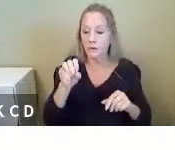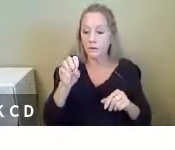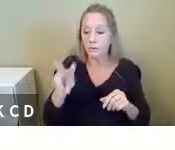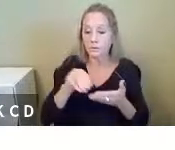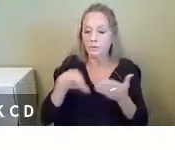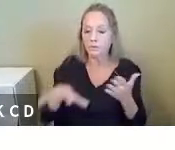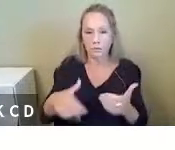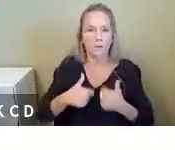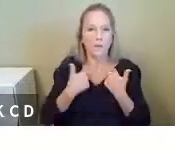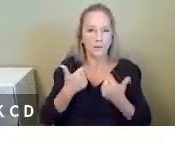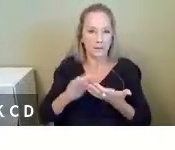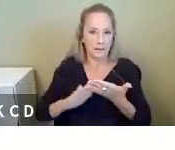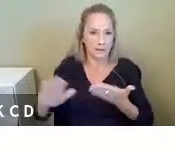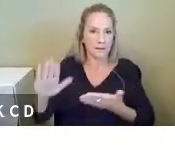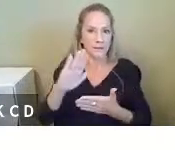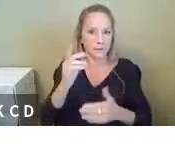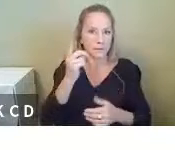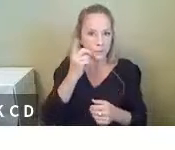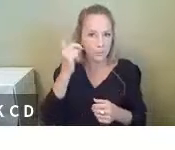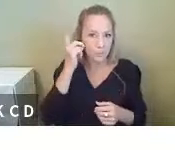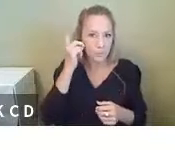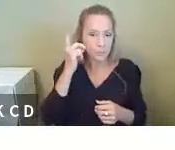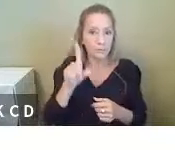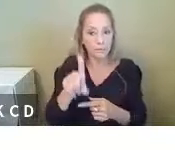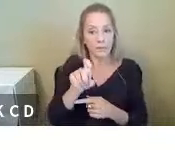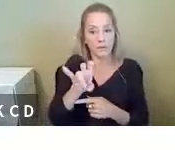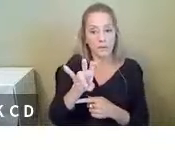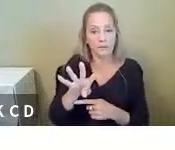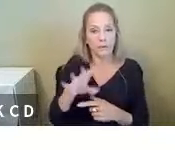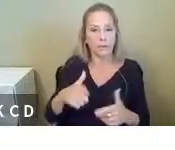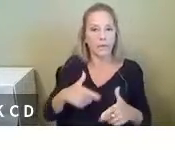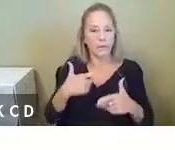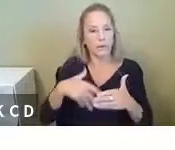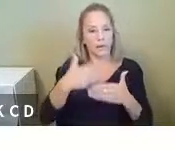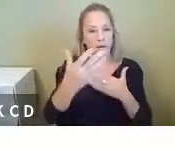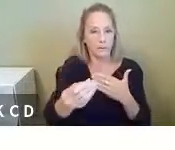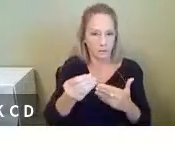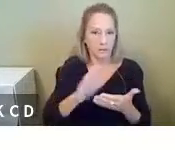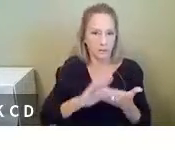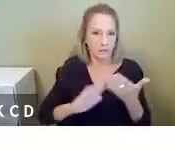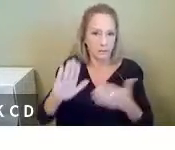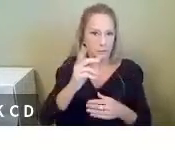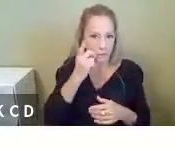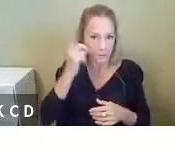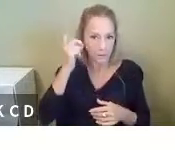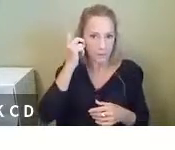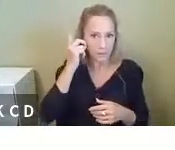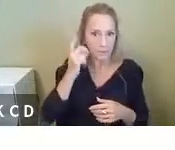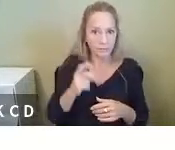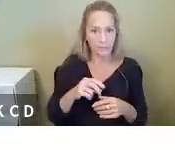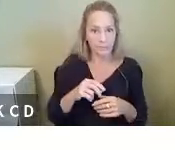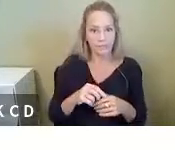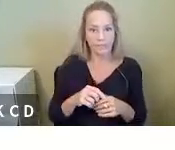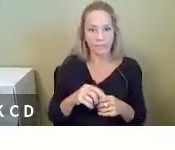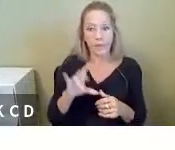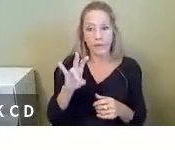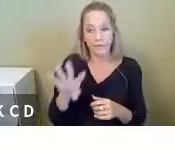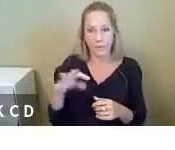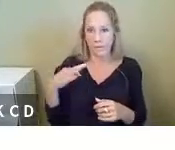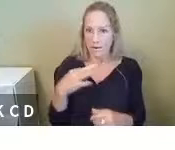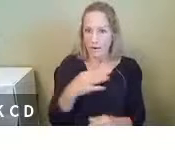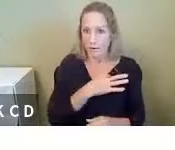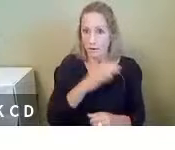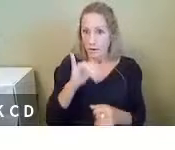students living on campus in our dorms, 174 are off campus, and 37 faculty. Now, that number